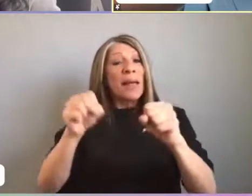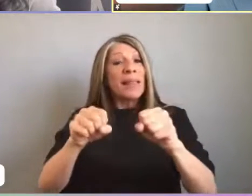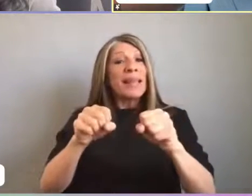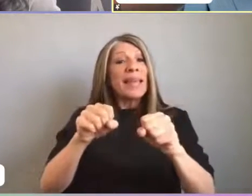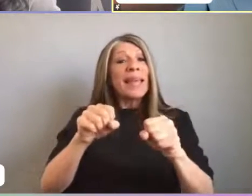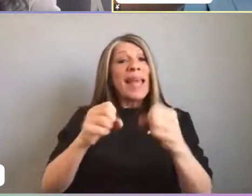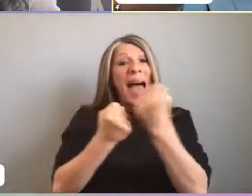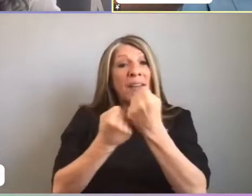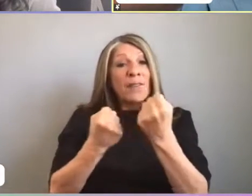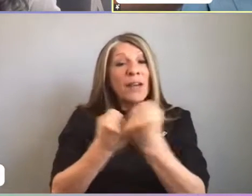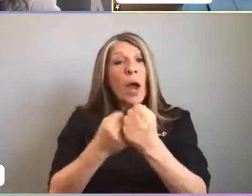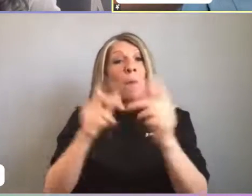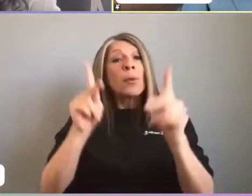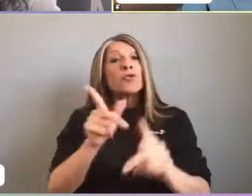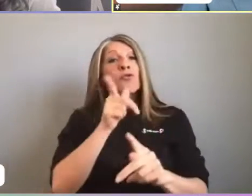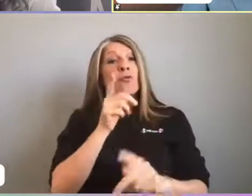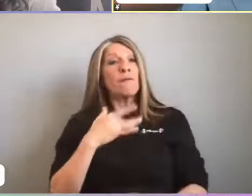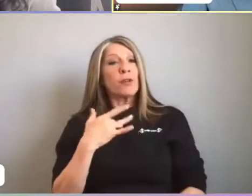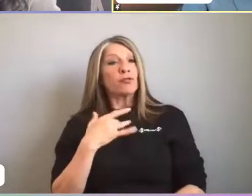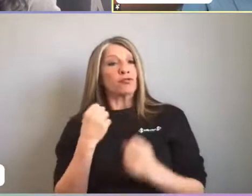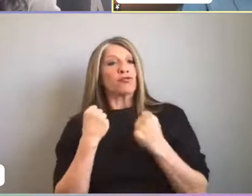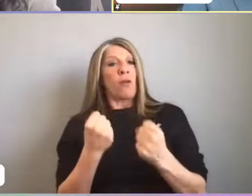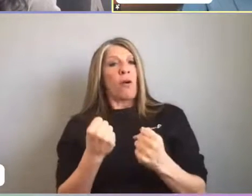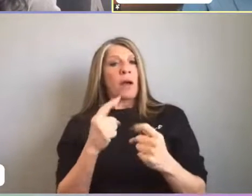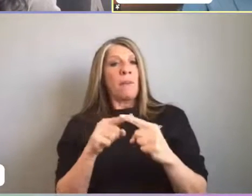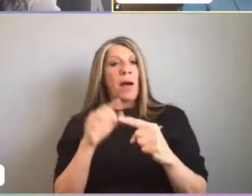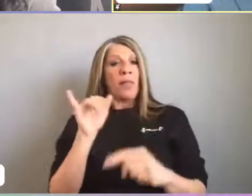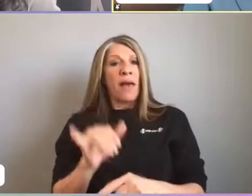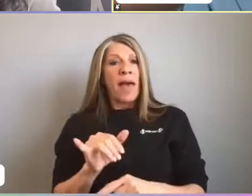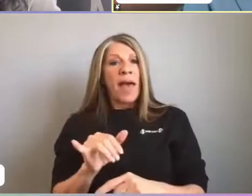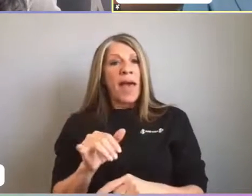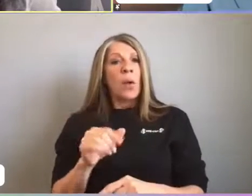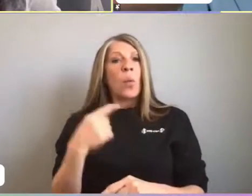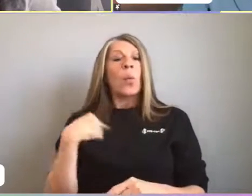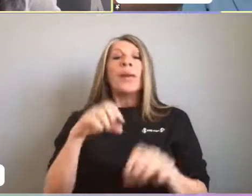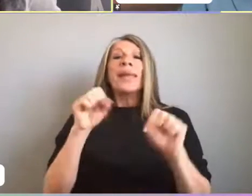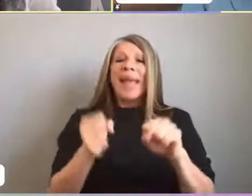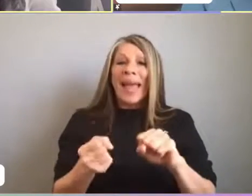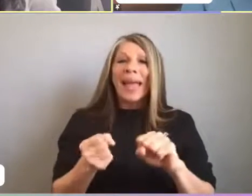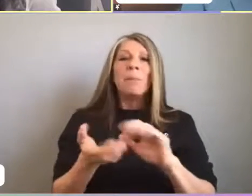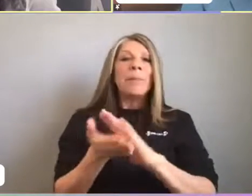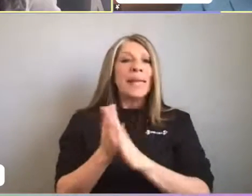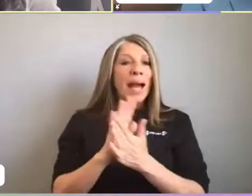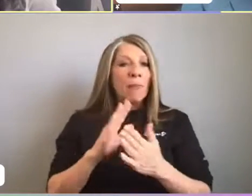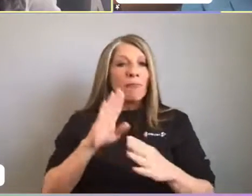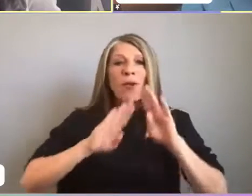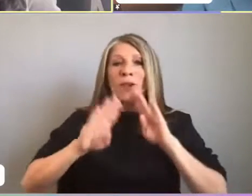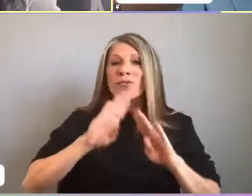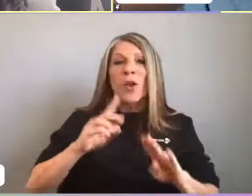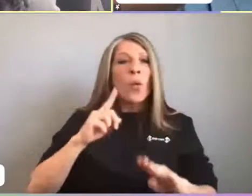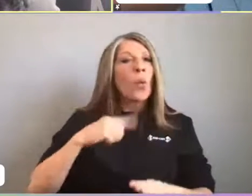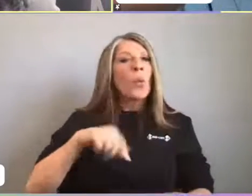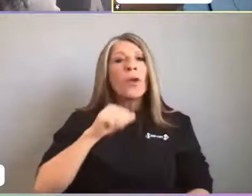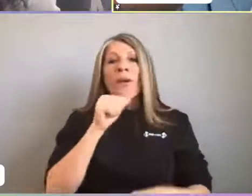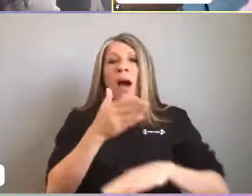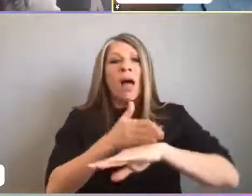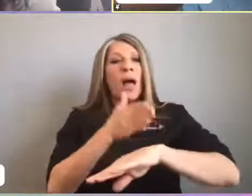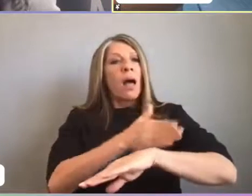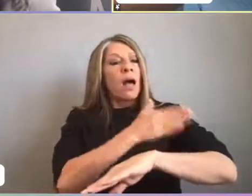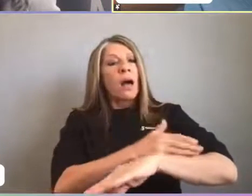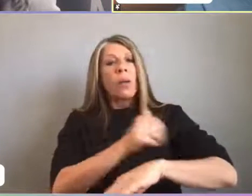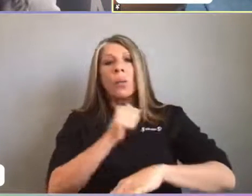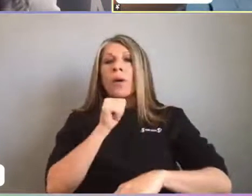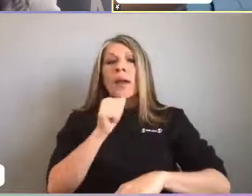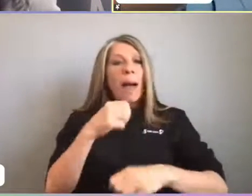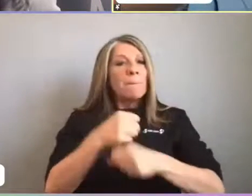person who feels strong about, I know a lot of times we can get frustrated Yes. that we're not making any progress, right? We're not making